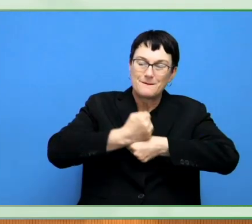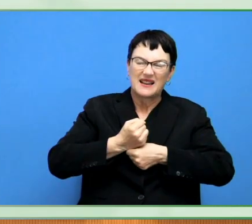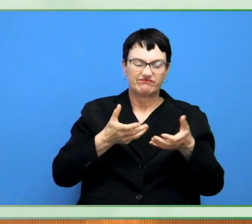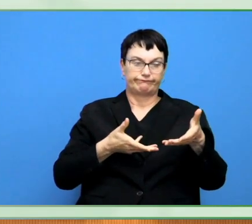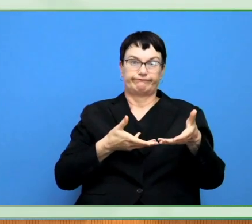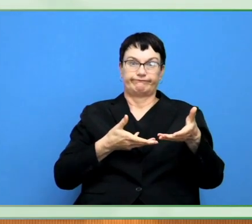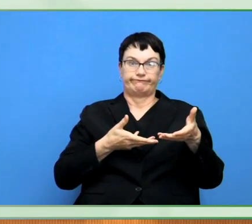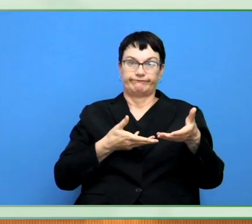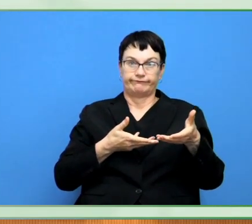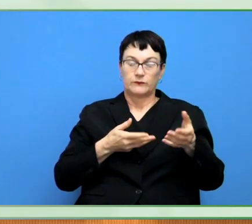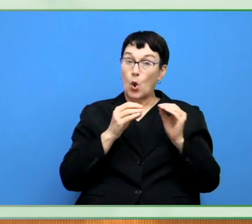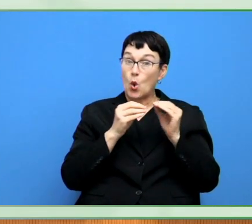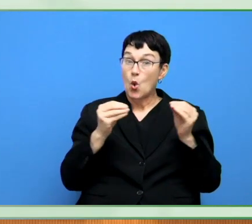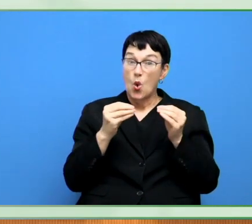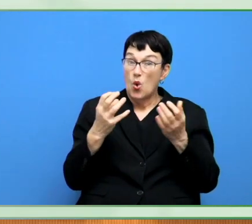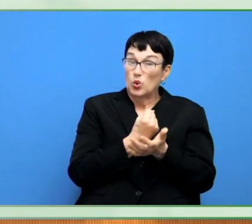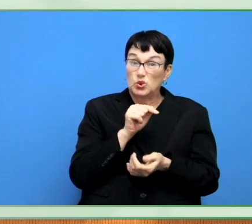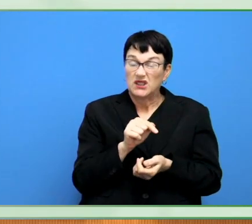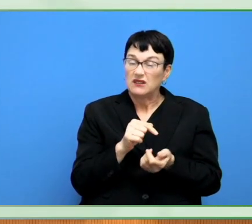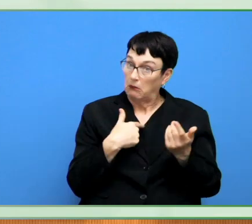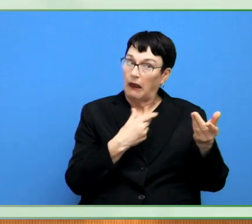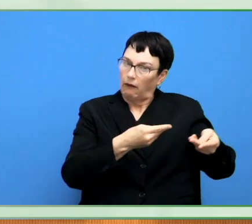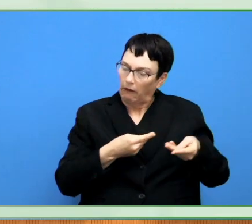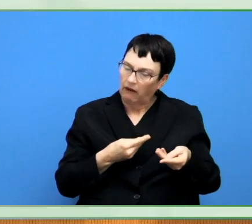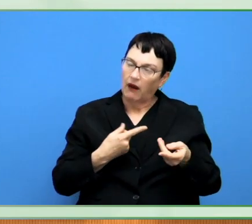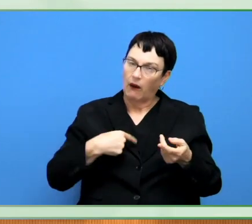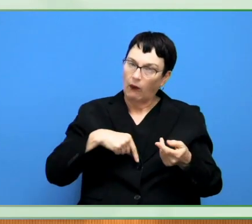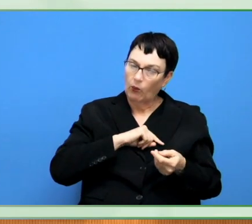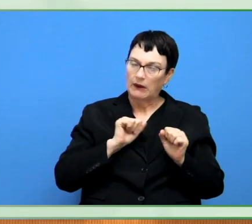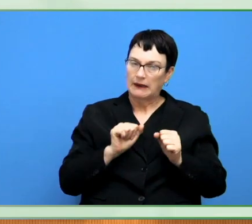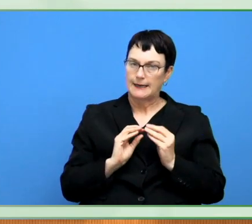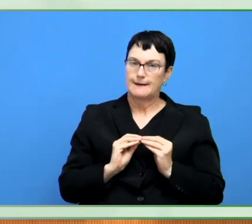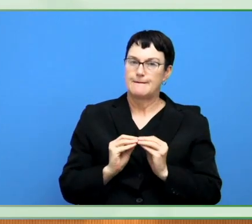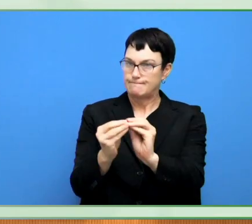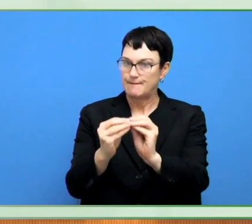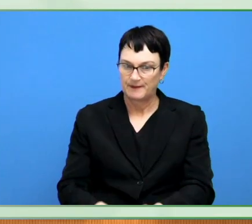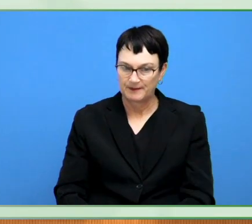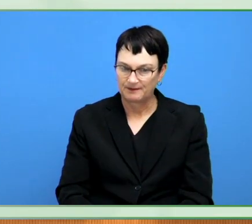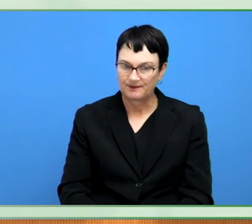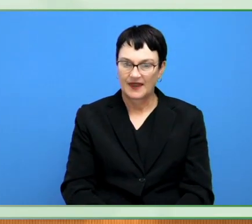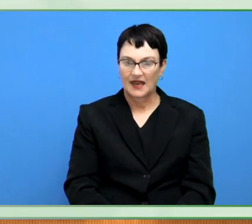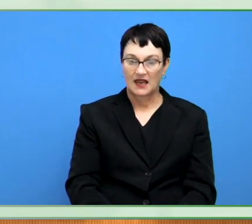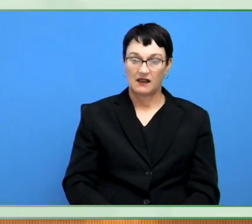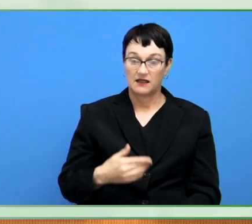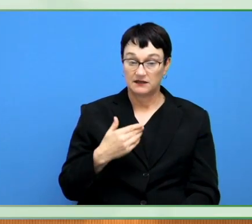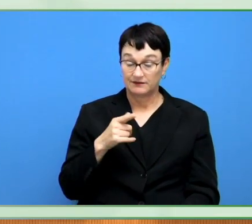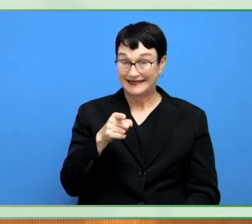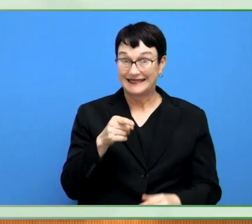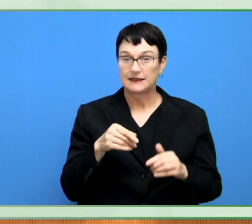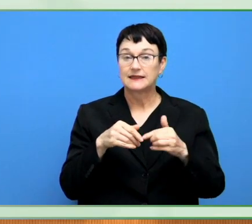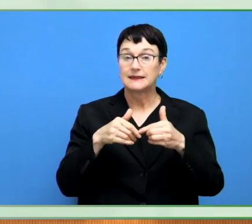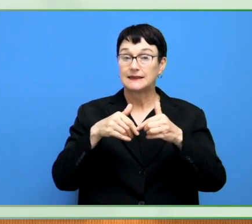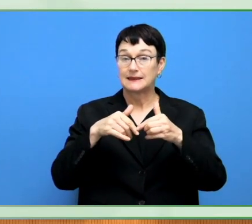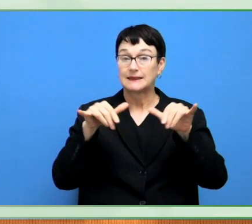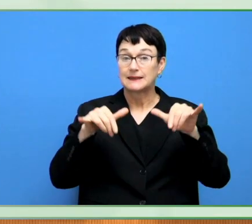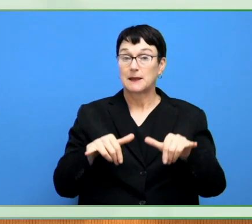labels that are on all of the components. This is a system that we custom created so that each